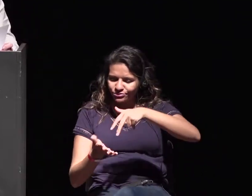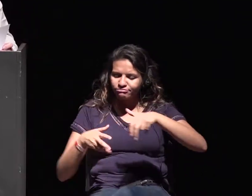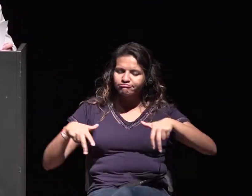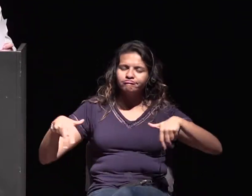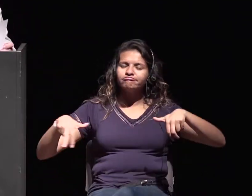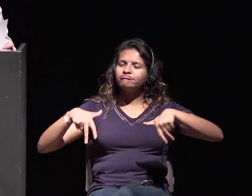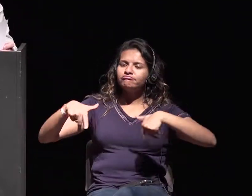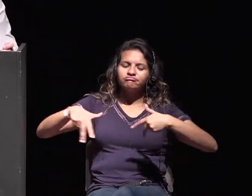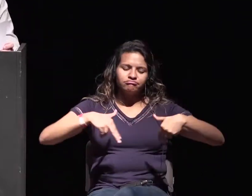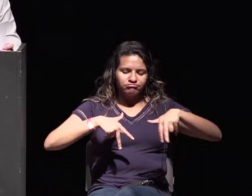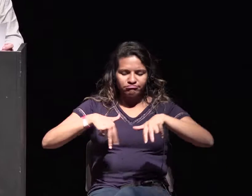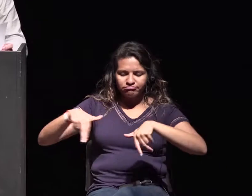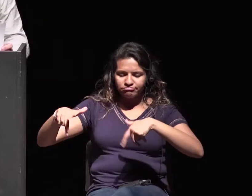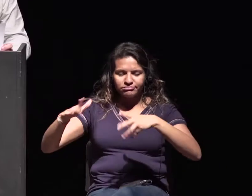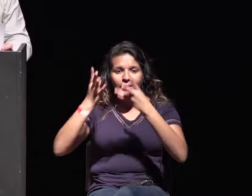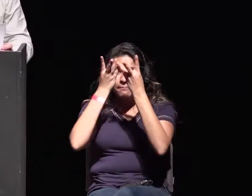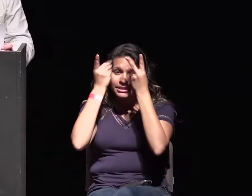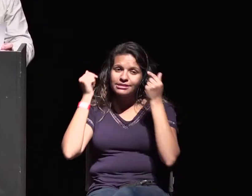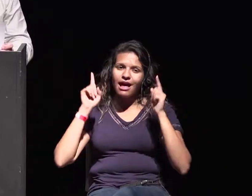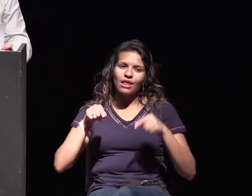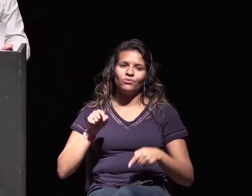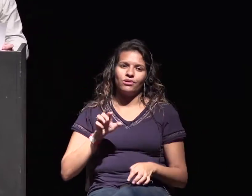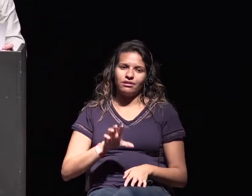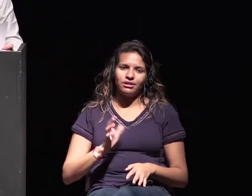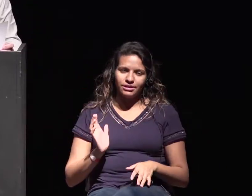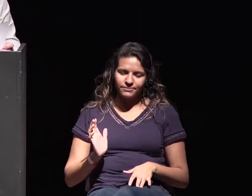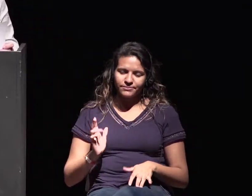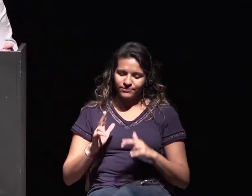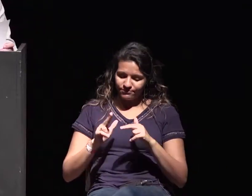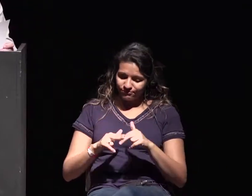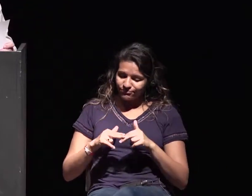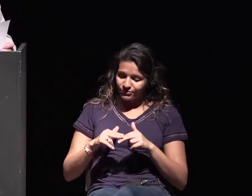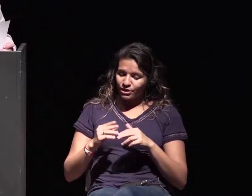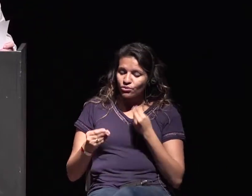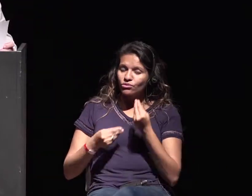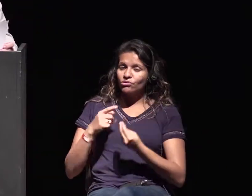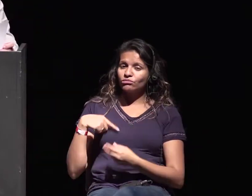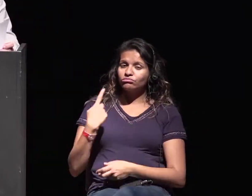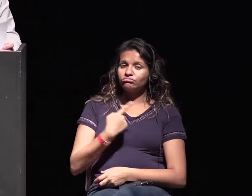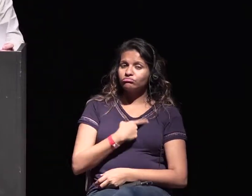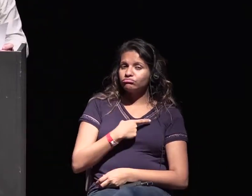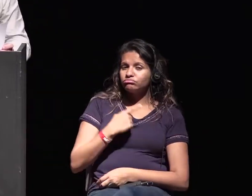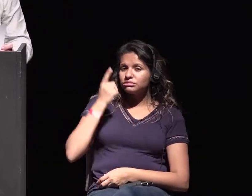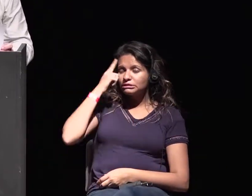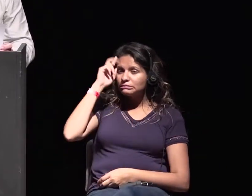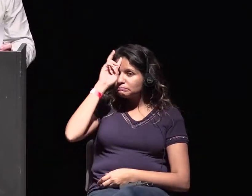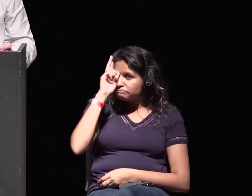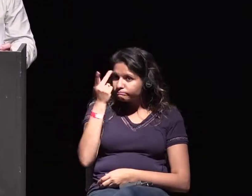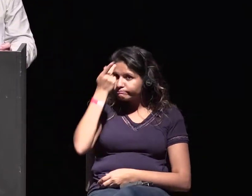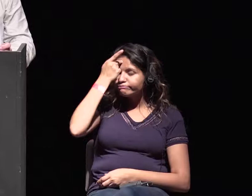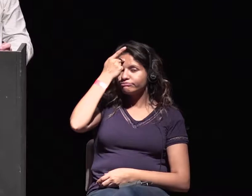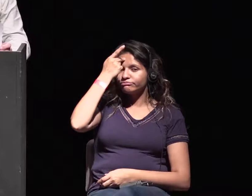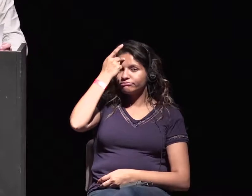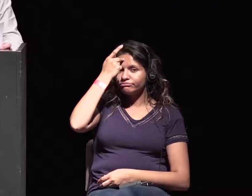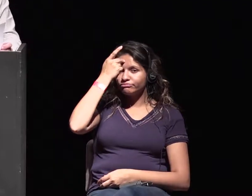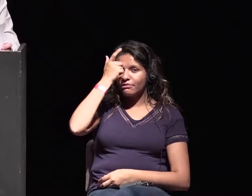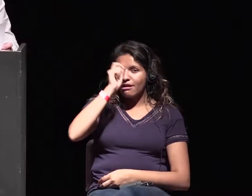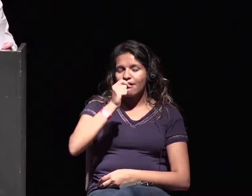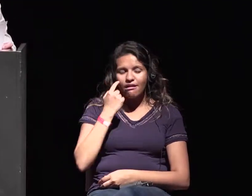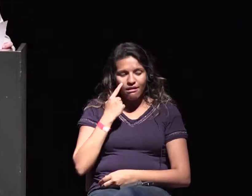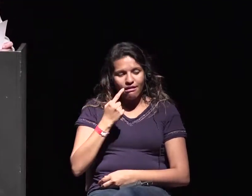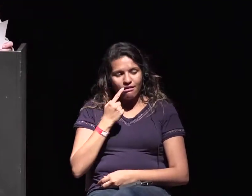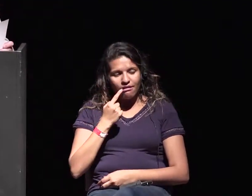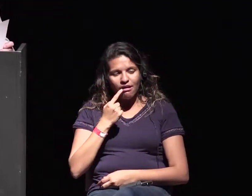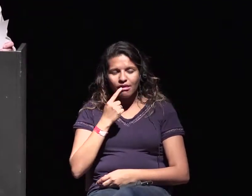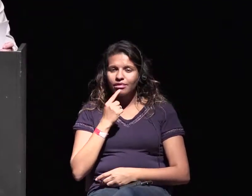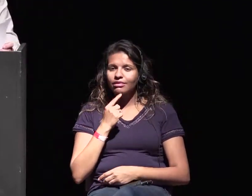works, but the works that hover around us, taking us in a physical journey. The troubling proximity with the dancer and